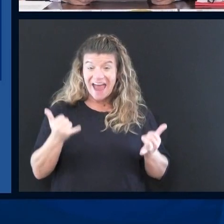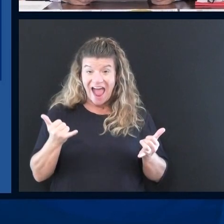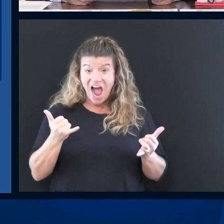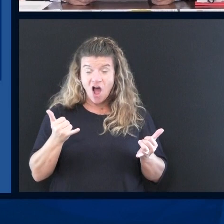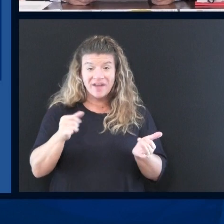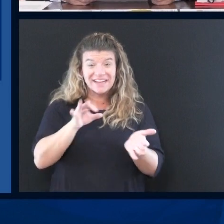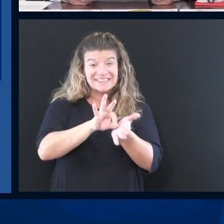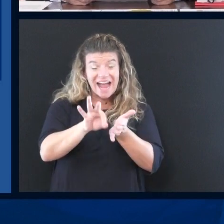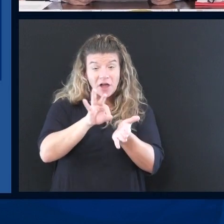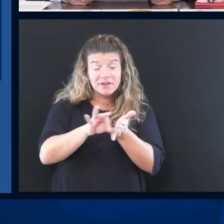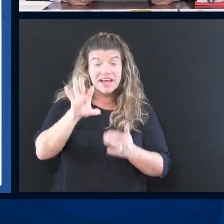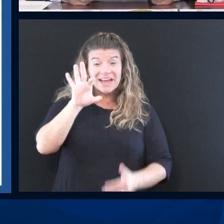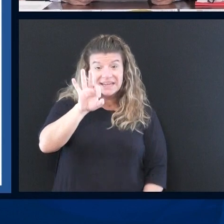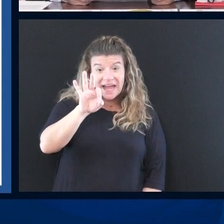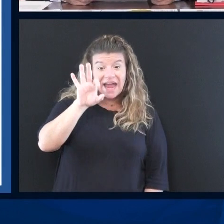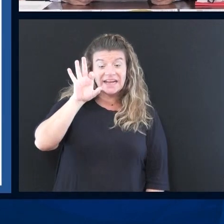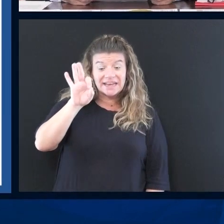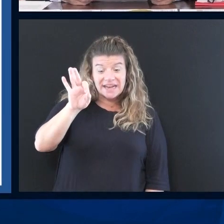counted at